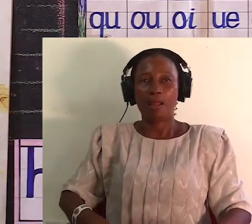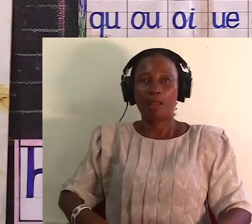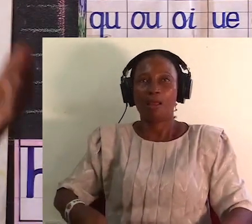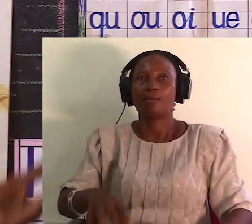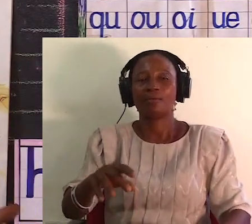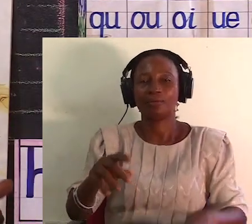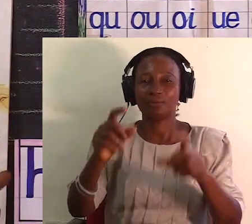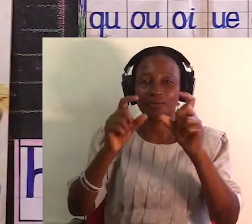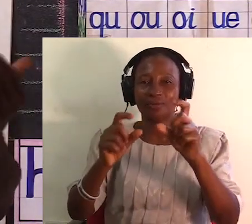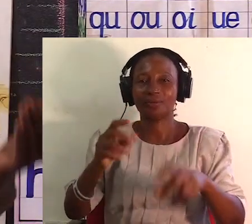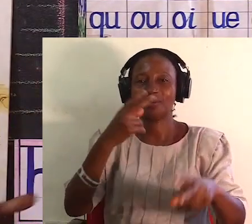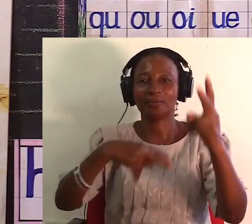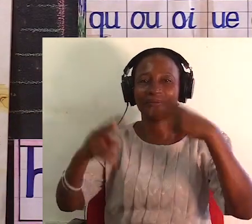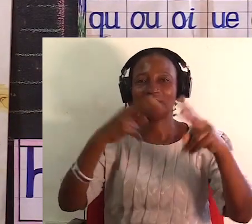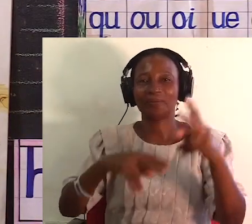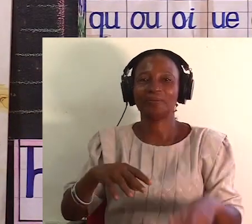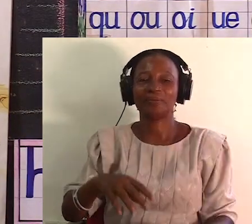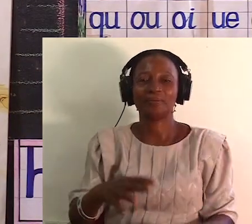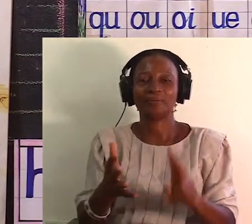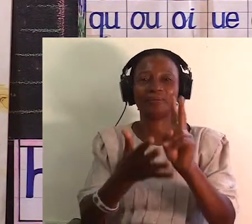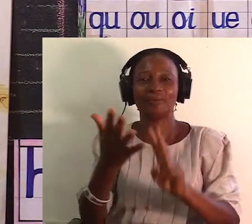with the short story I read,